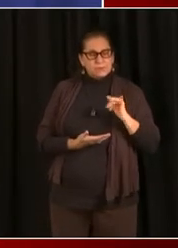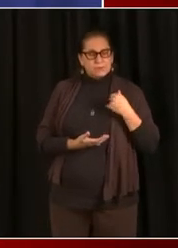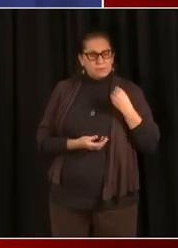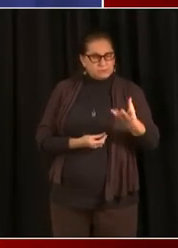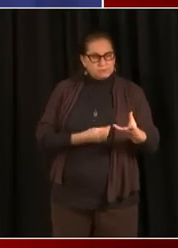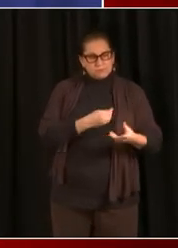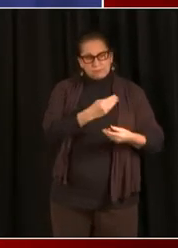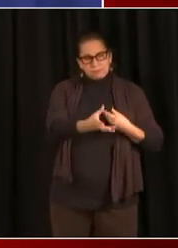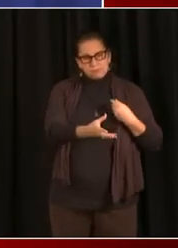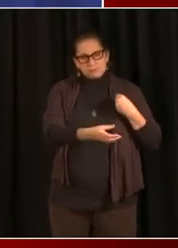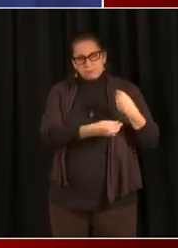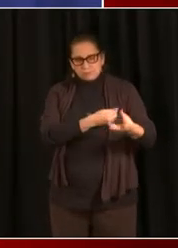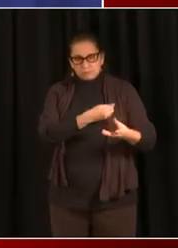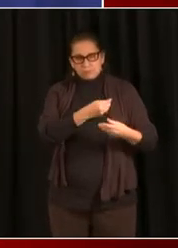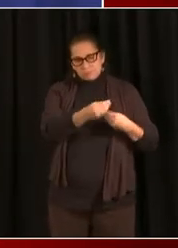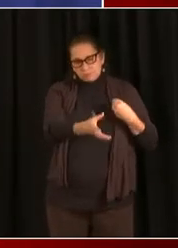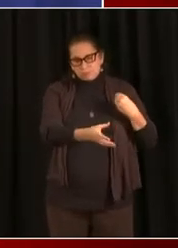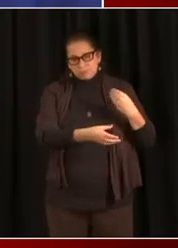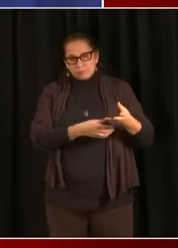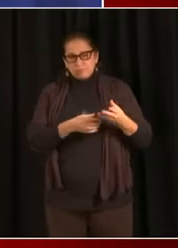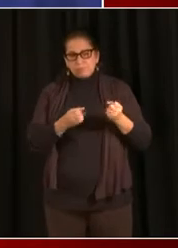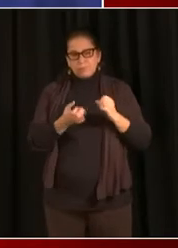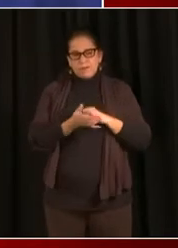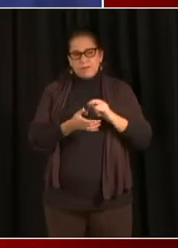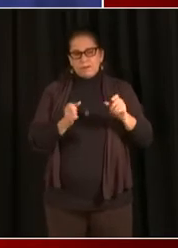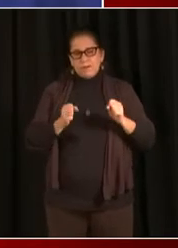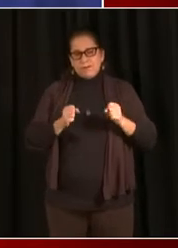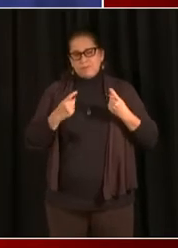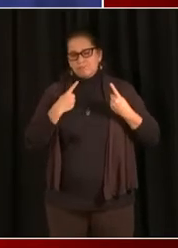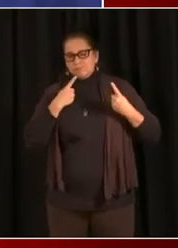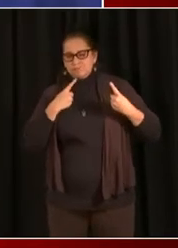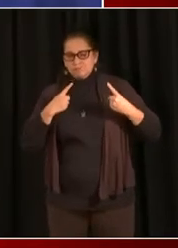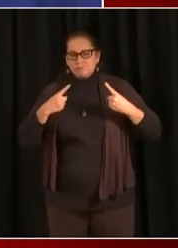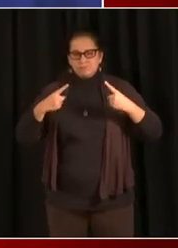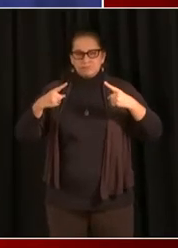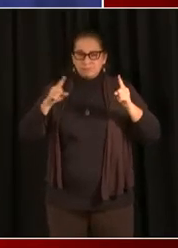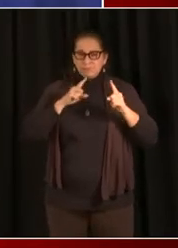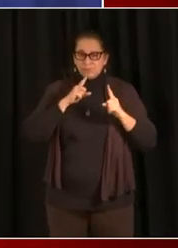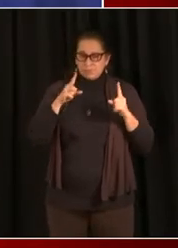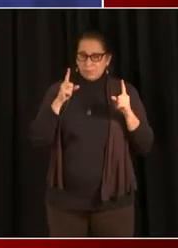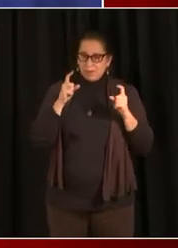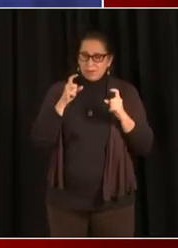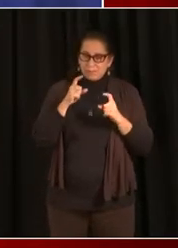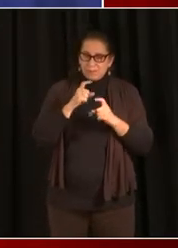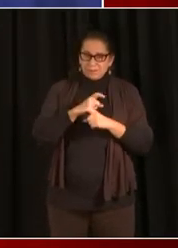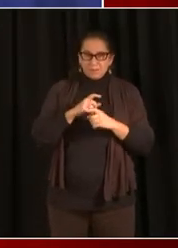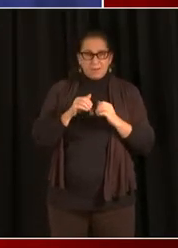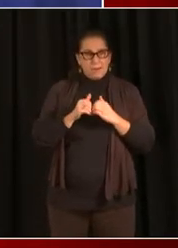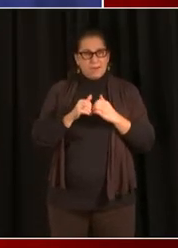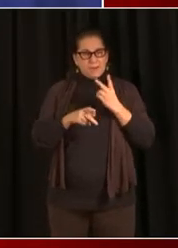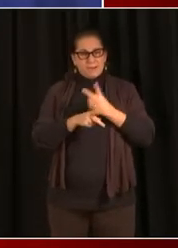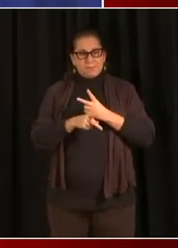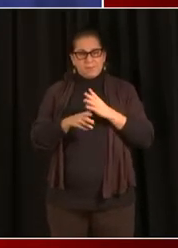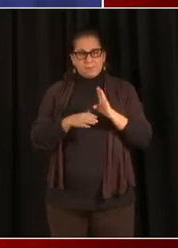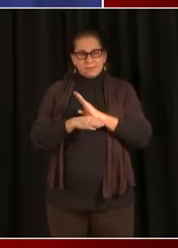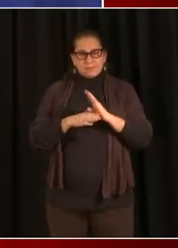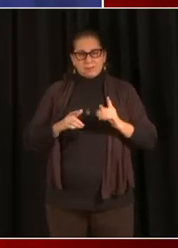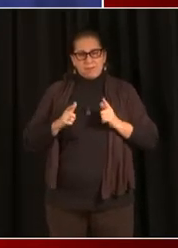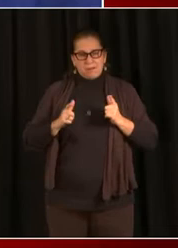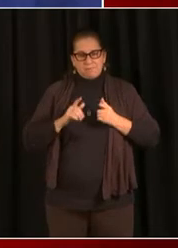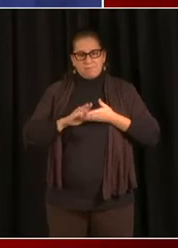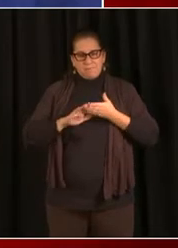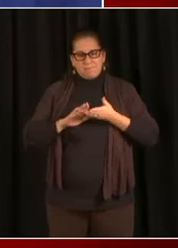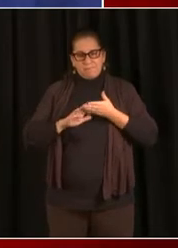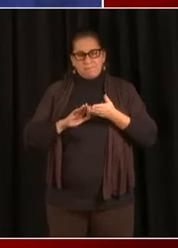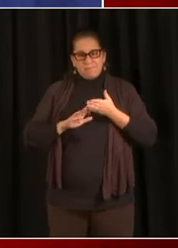with a lot on their plates right now. We understand that they are trying to juggle how to keep a business afloat, how to take care of their